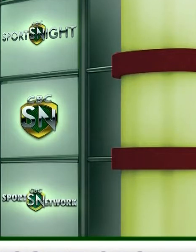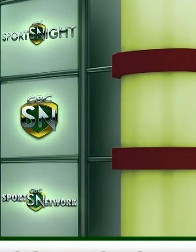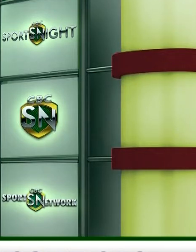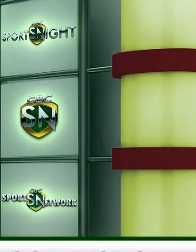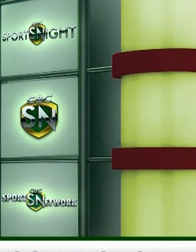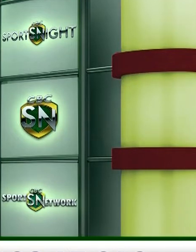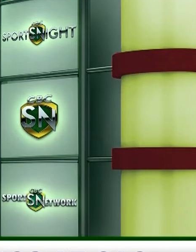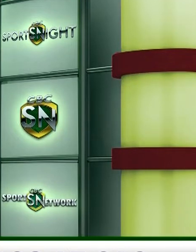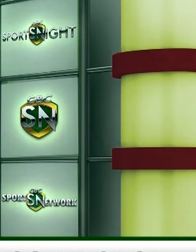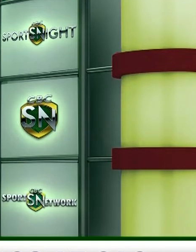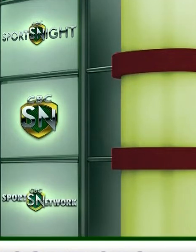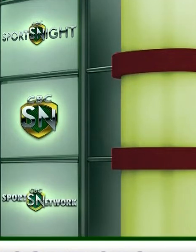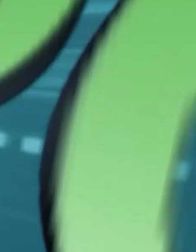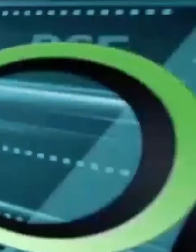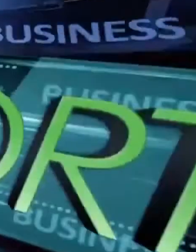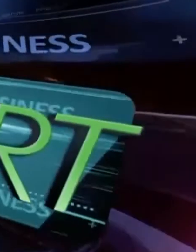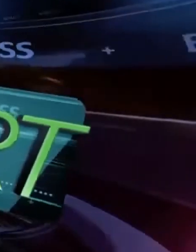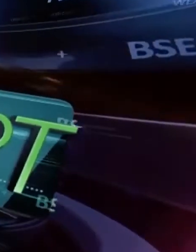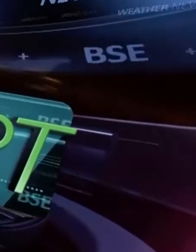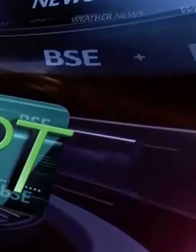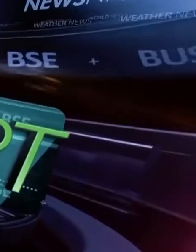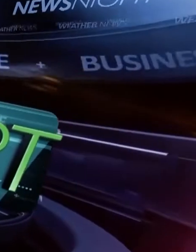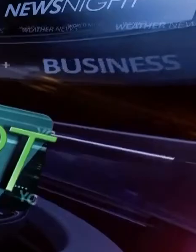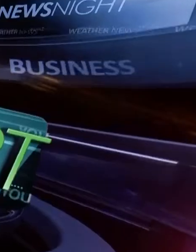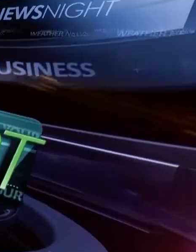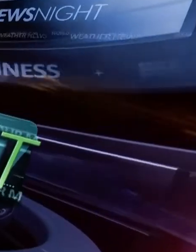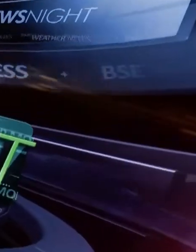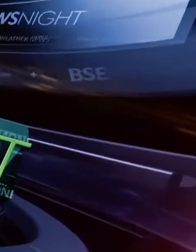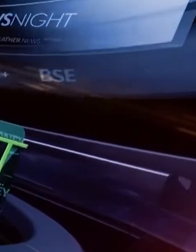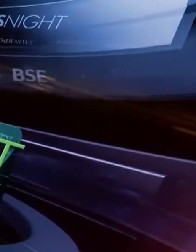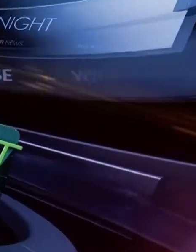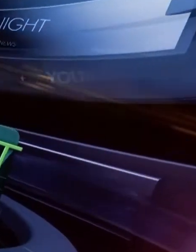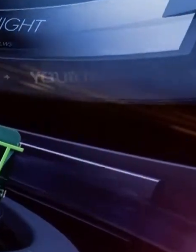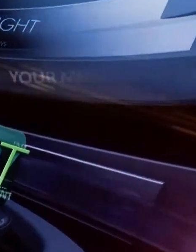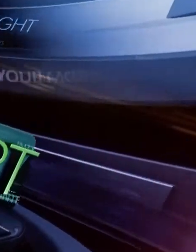the week. Congrats to the entire team.